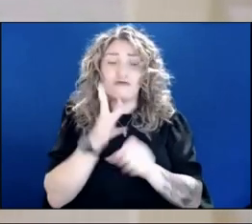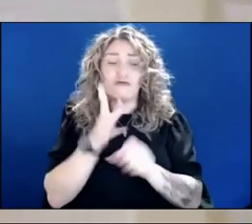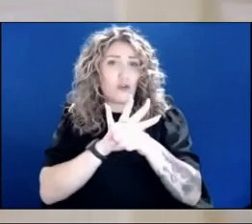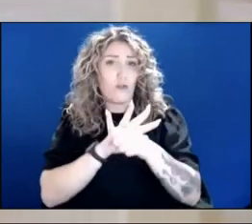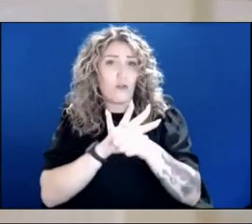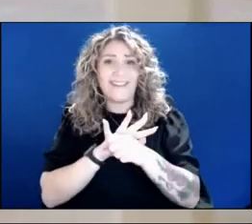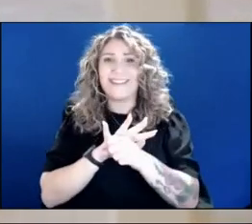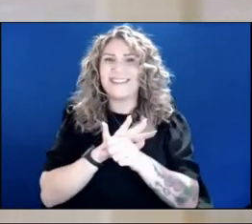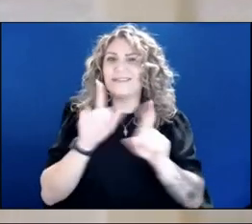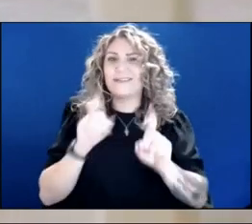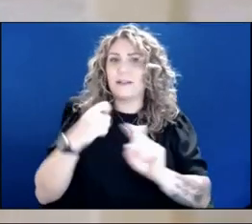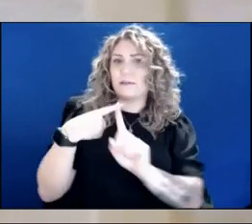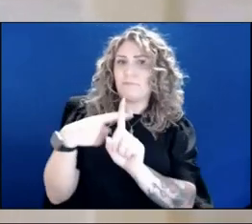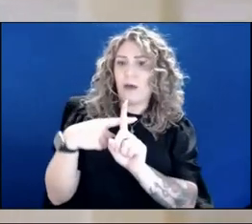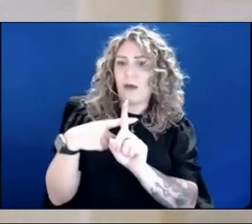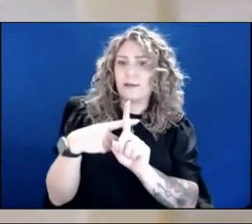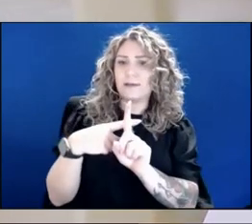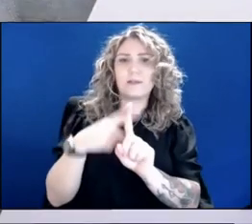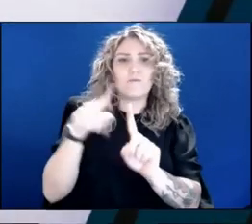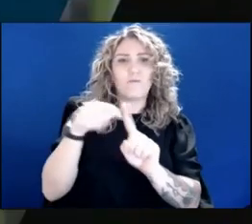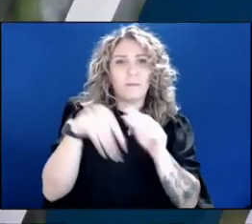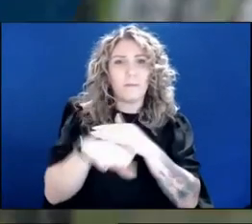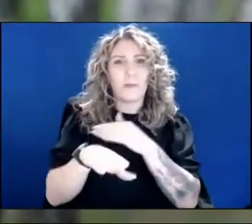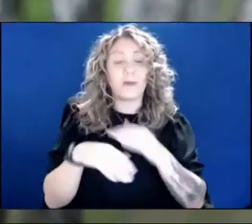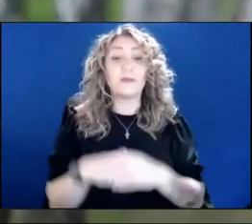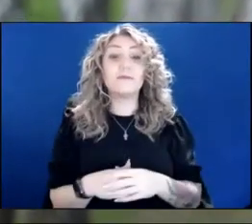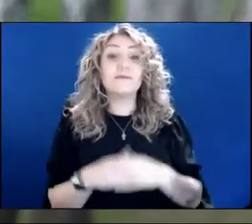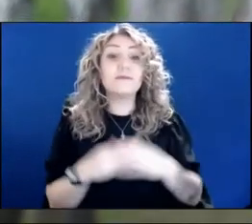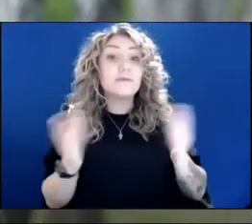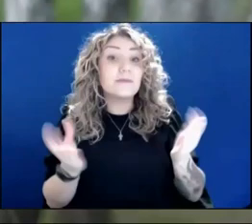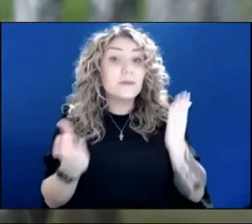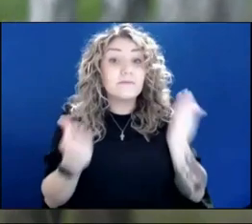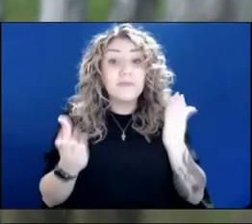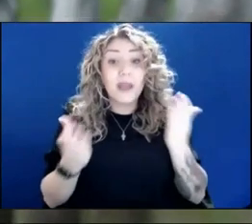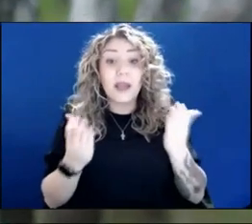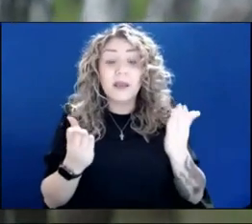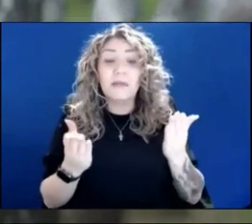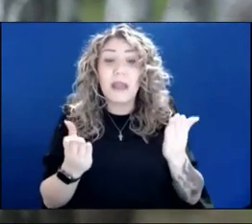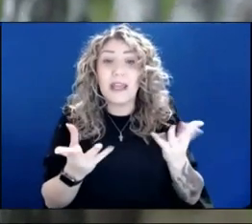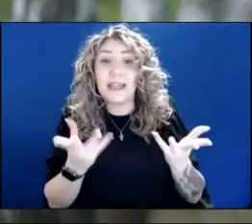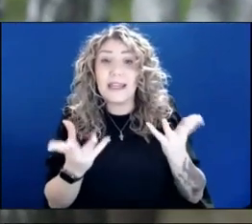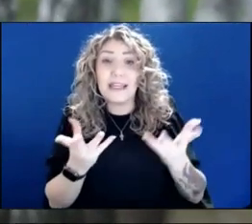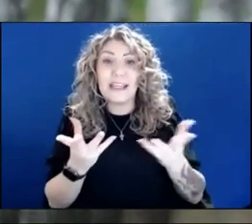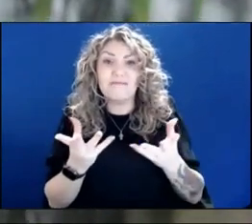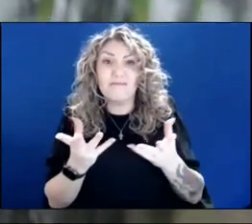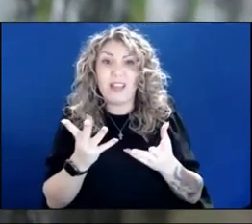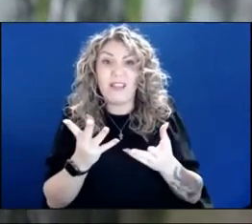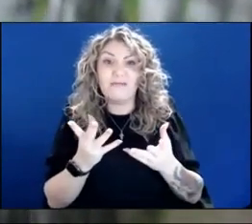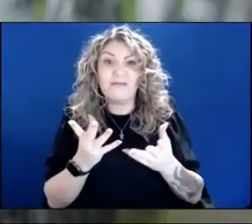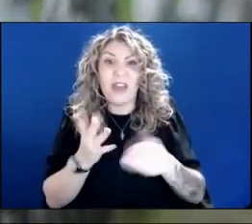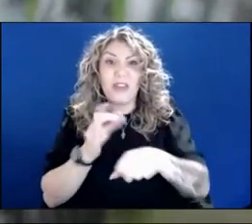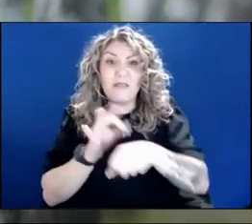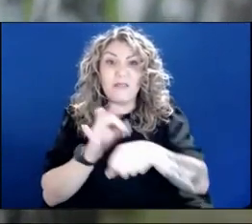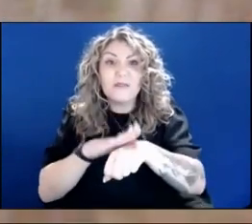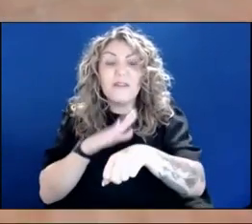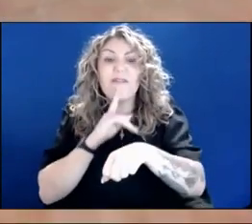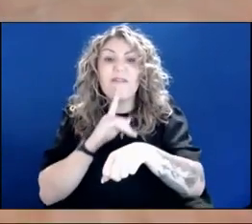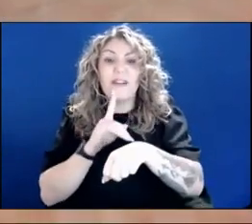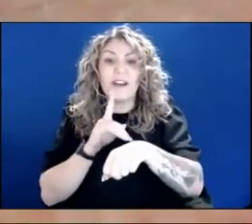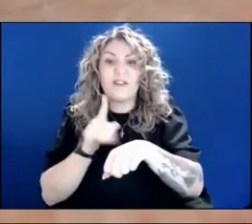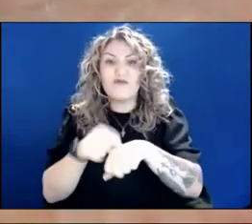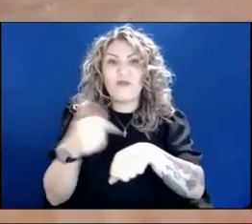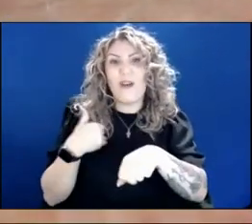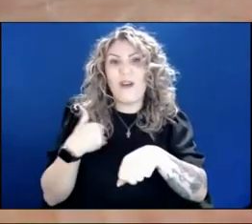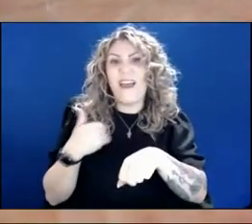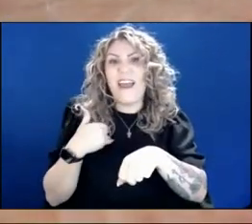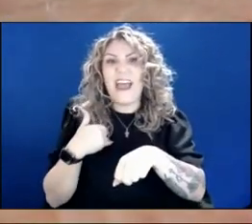time of birth. Here might be why you do not get eaten, that you might get eaten alive even though you have the repellent on. You're dousing yourself with